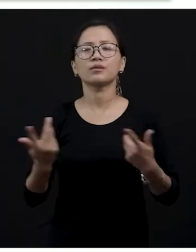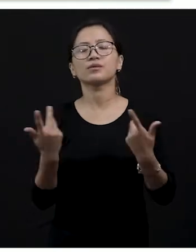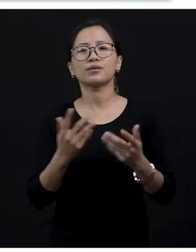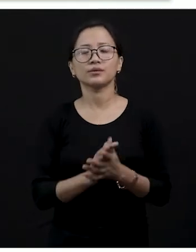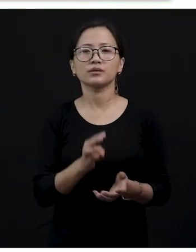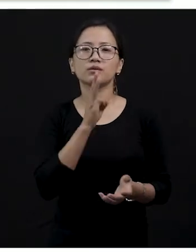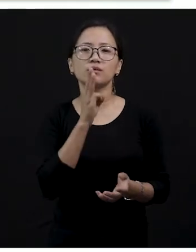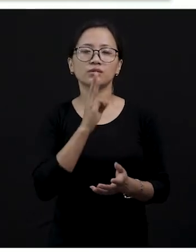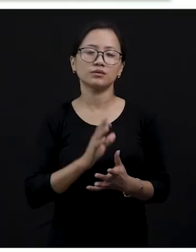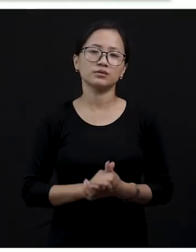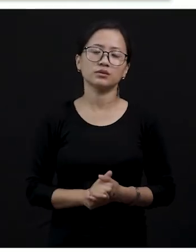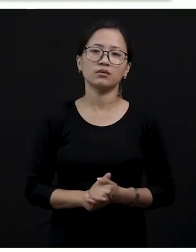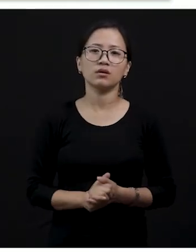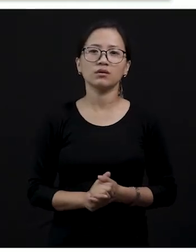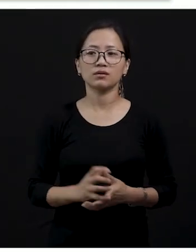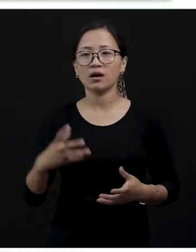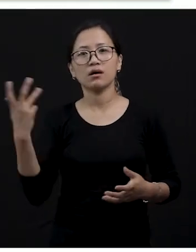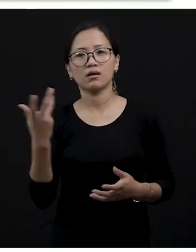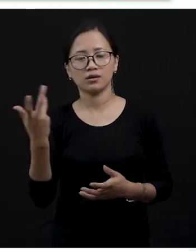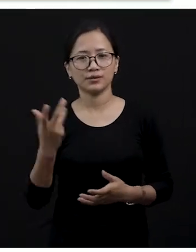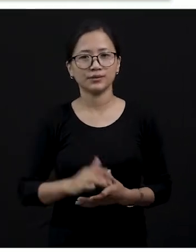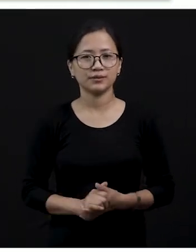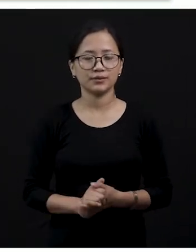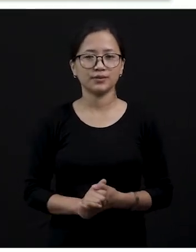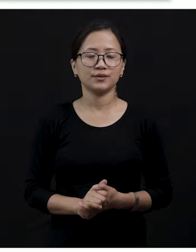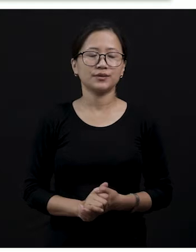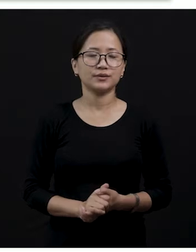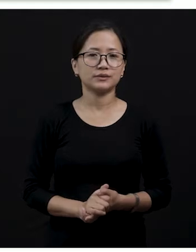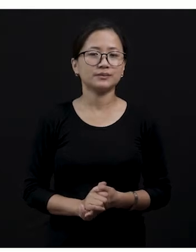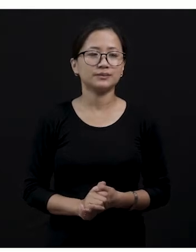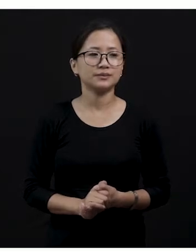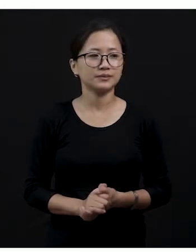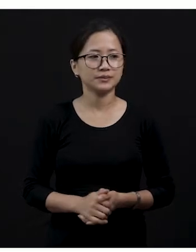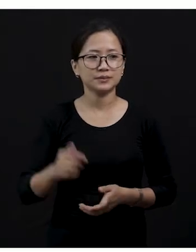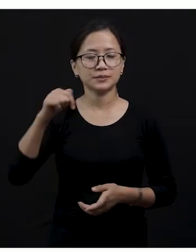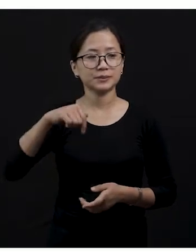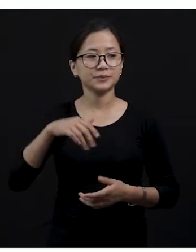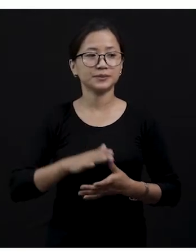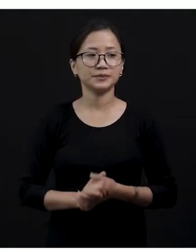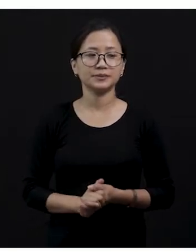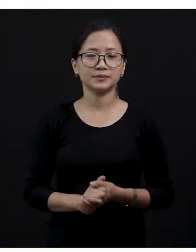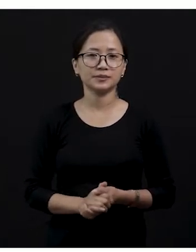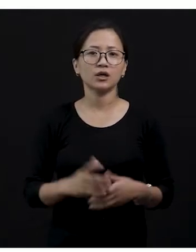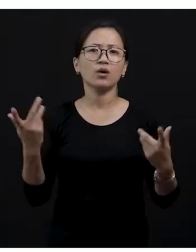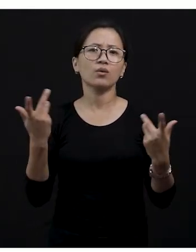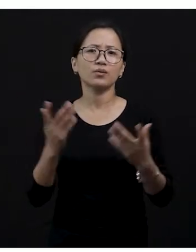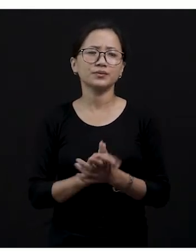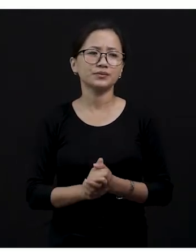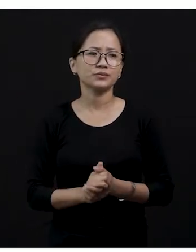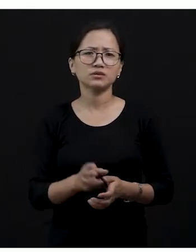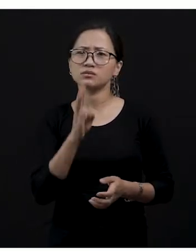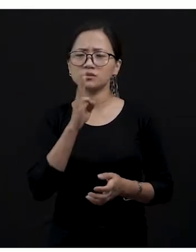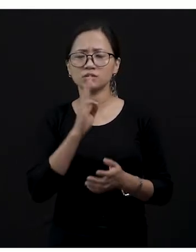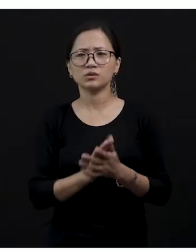get water and how we get all this water, okay? Here, where does water